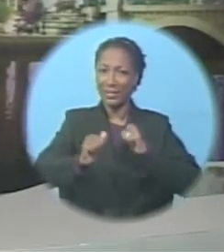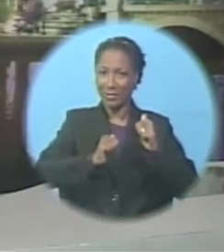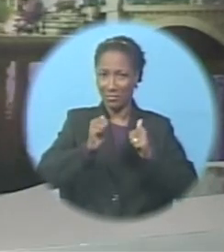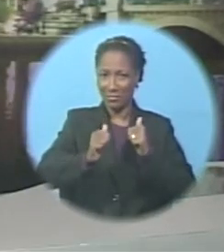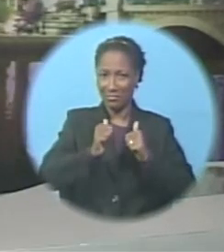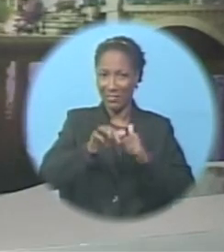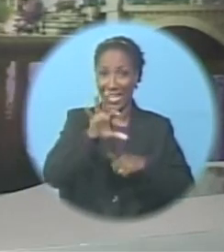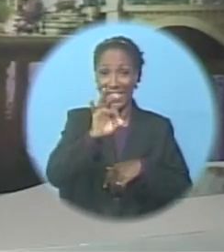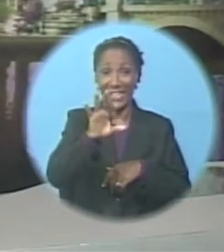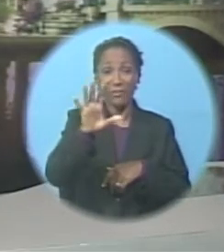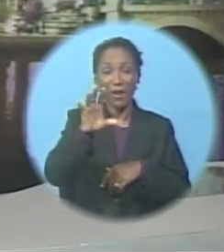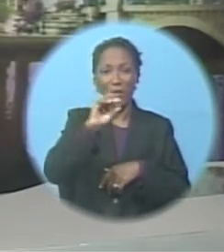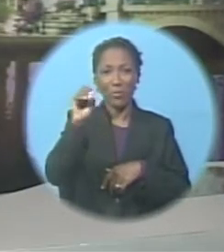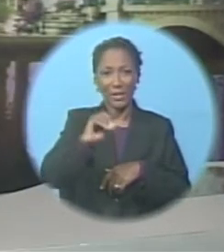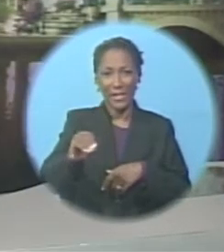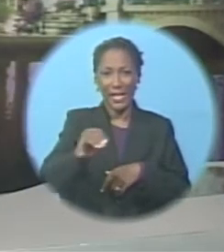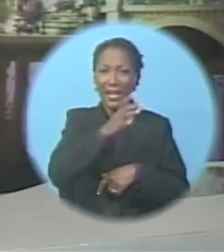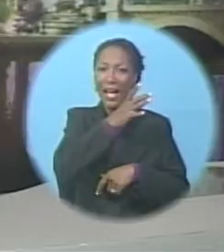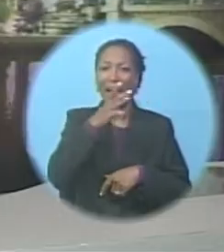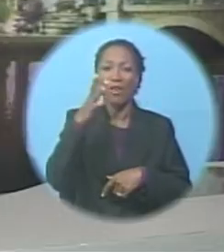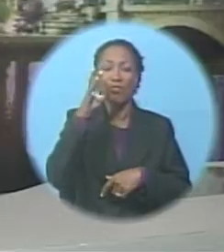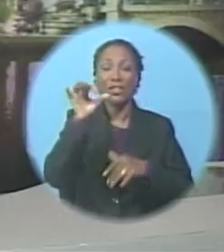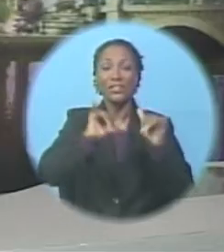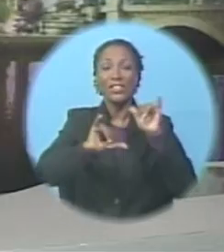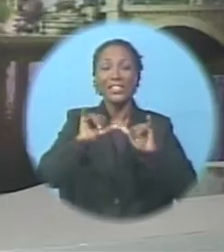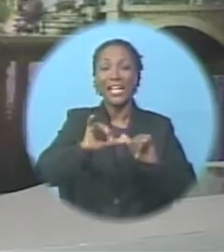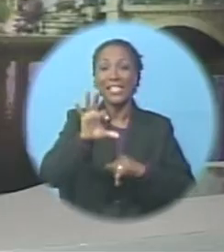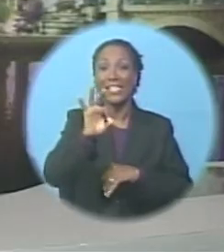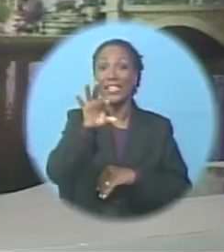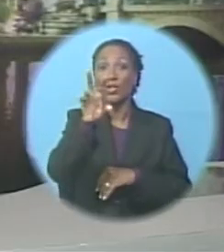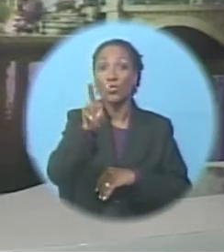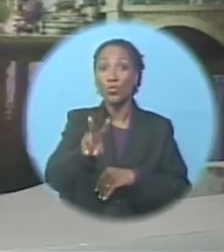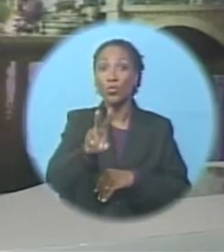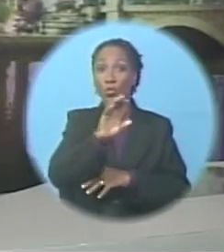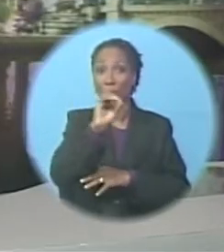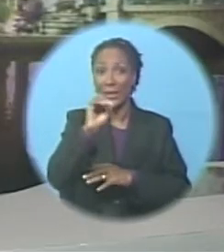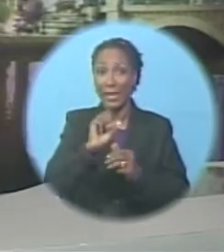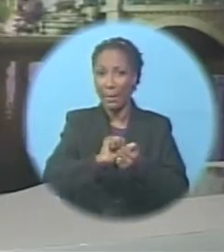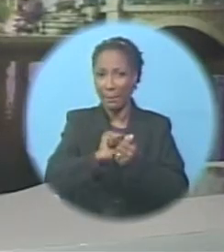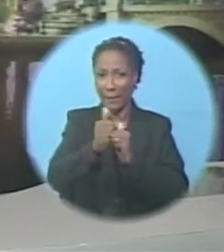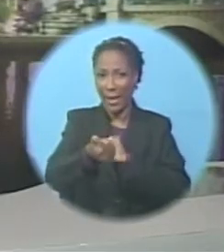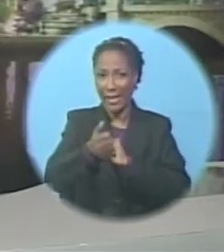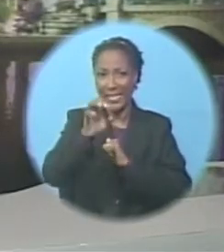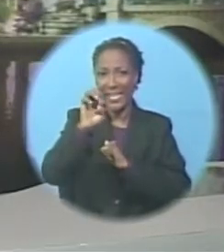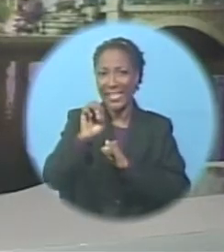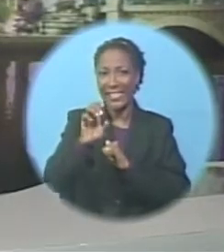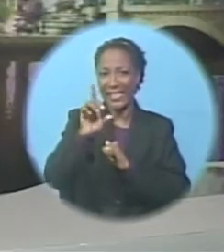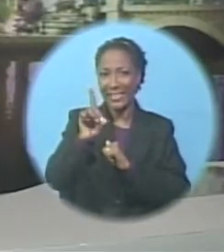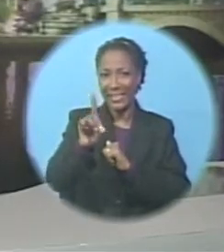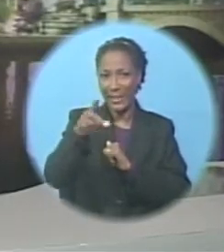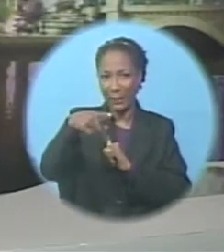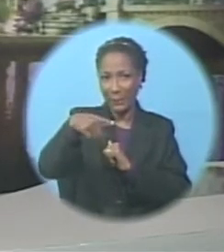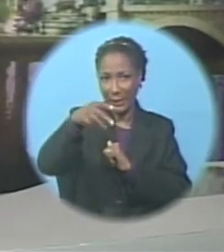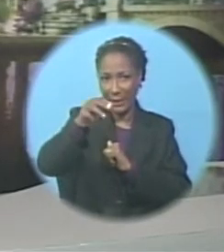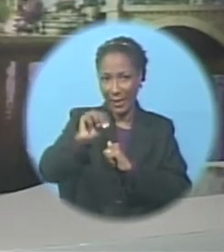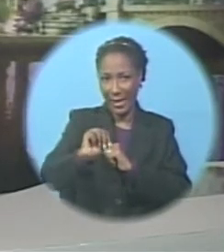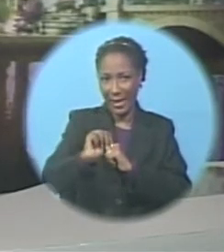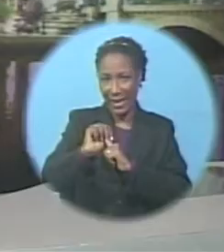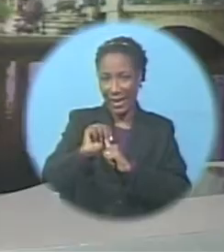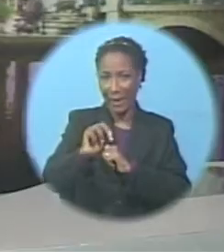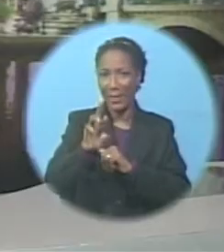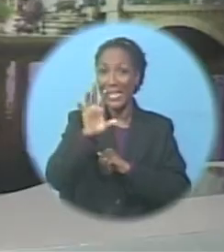with 95%. Agricultural science had a 92% pass rate. Electronic document preparation and management